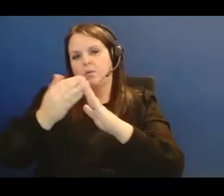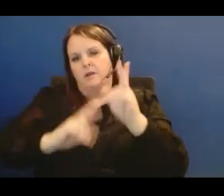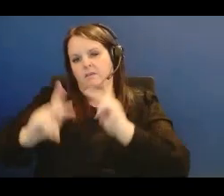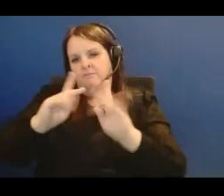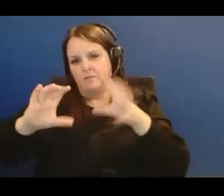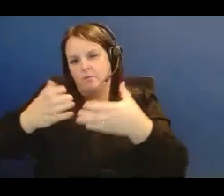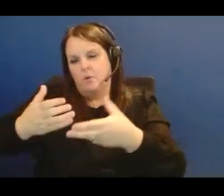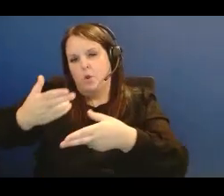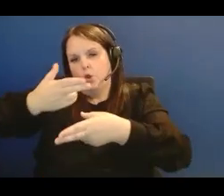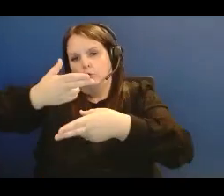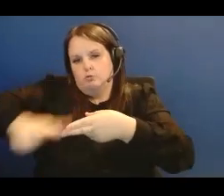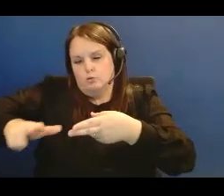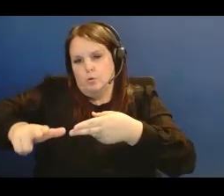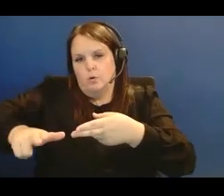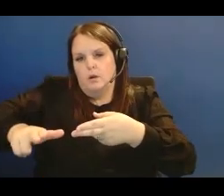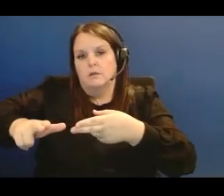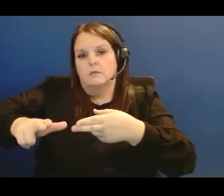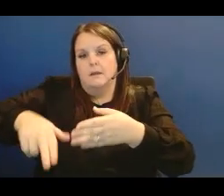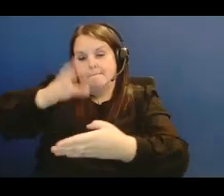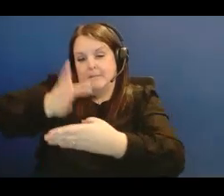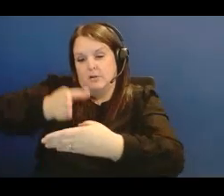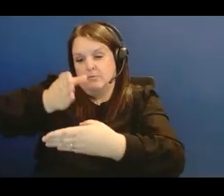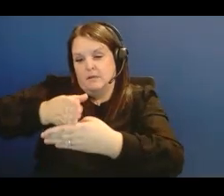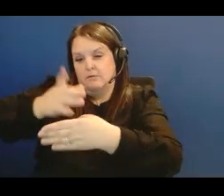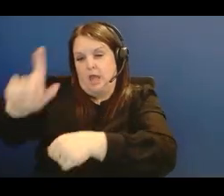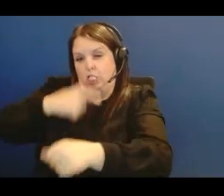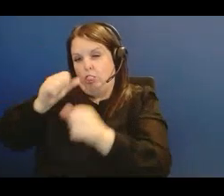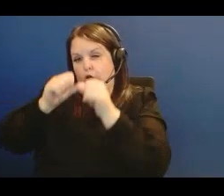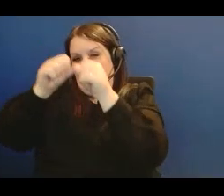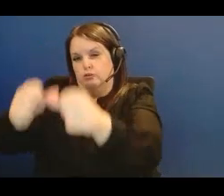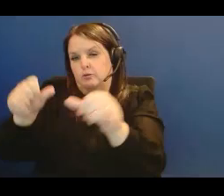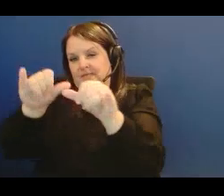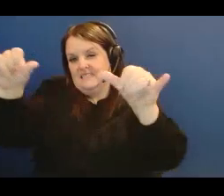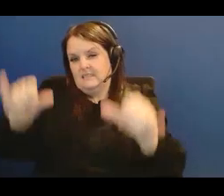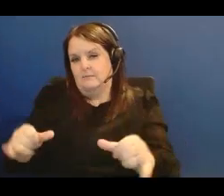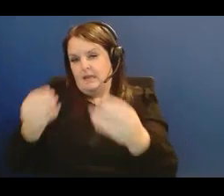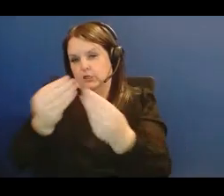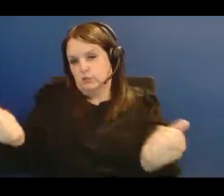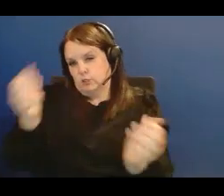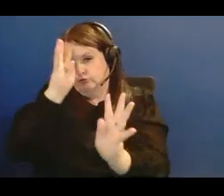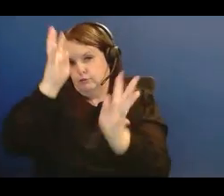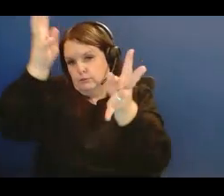short, intermediate, and long-term systematic solutions.